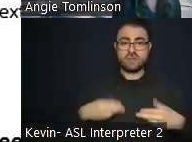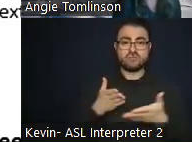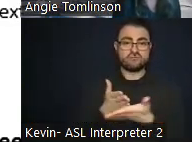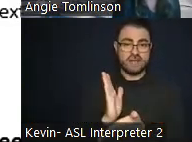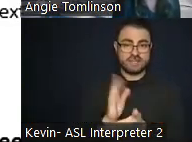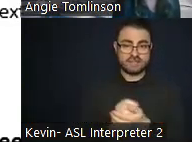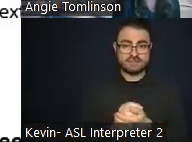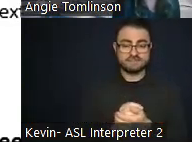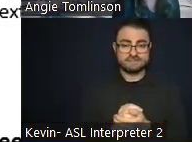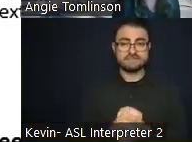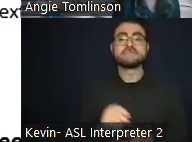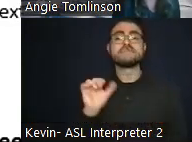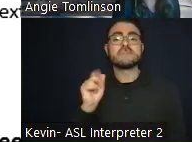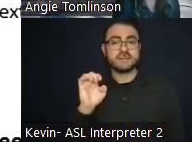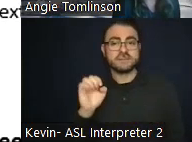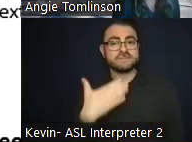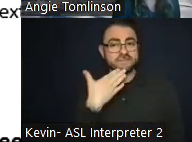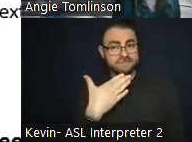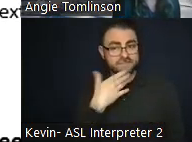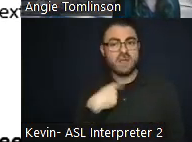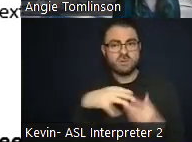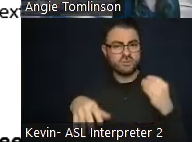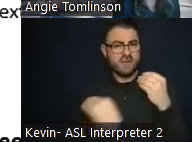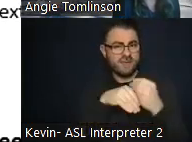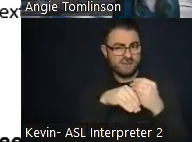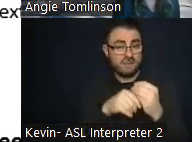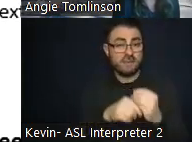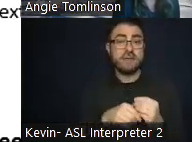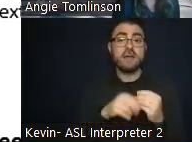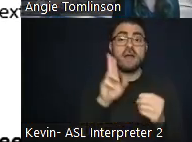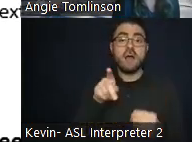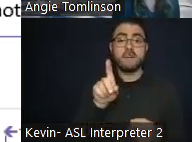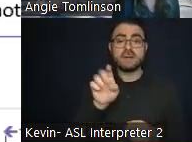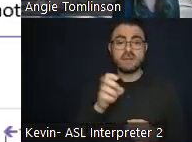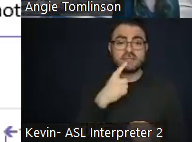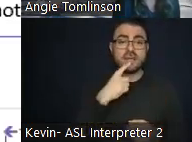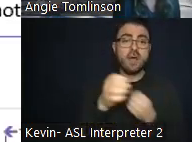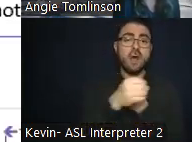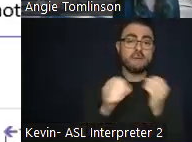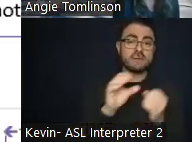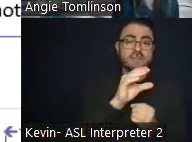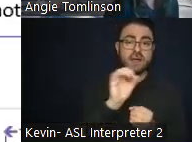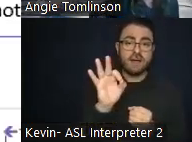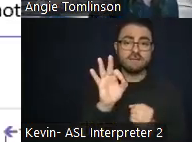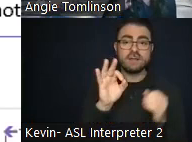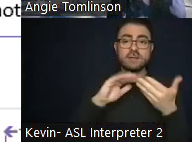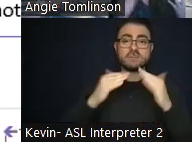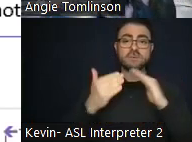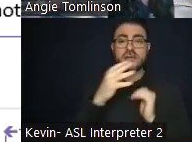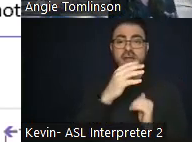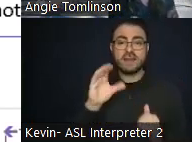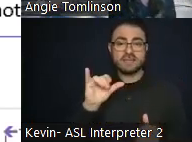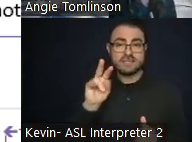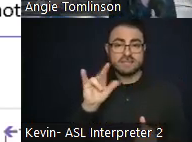in here and maybe update the Office of Community and Civic Life. Because I'm sorry, I know